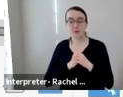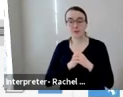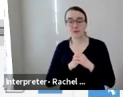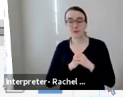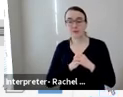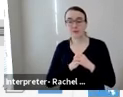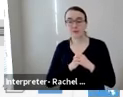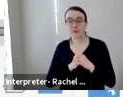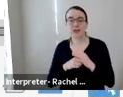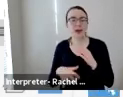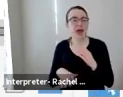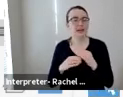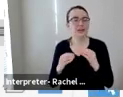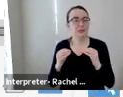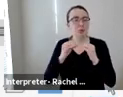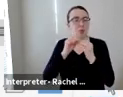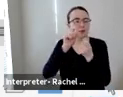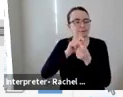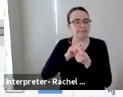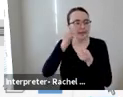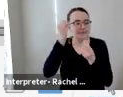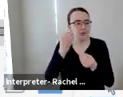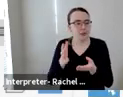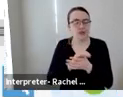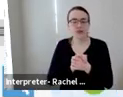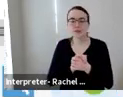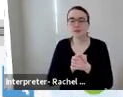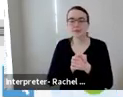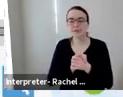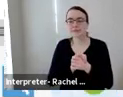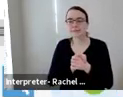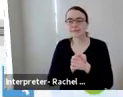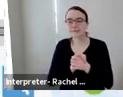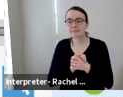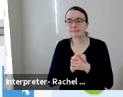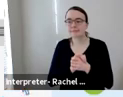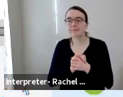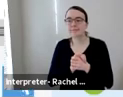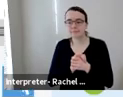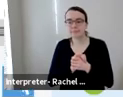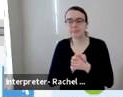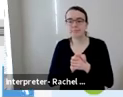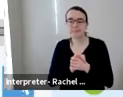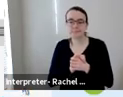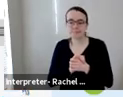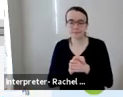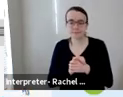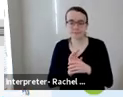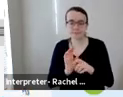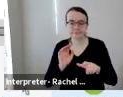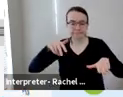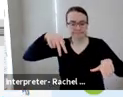more information. I'm going to say, give myself a sketch on here. I'm going to look at that.